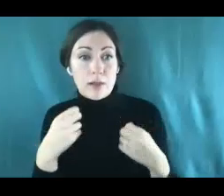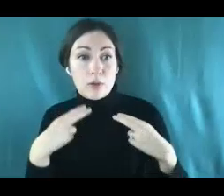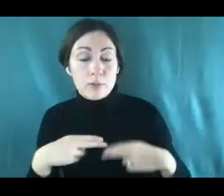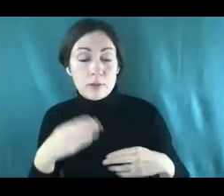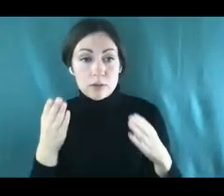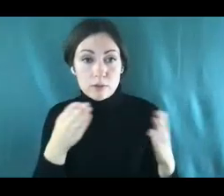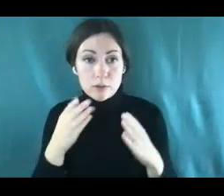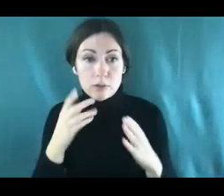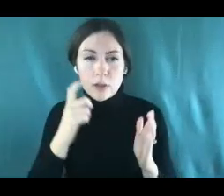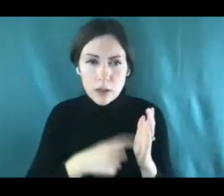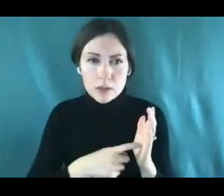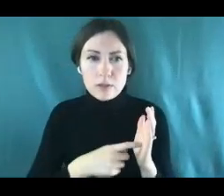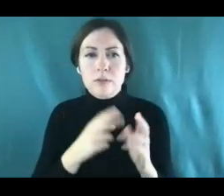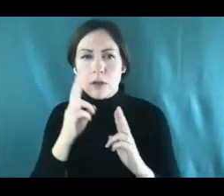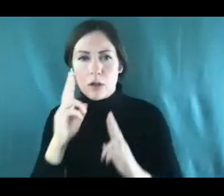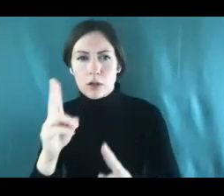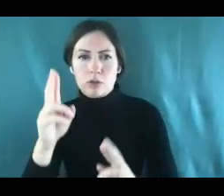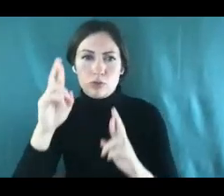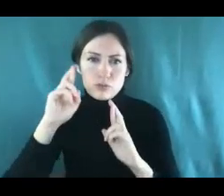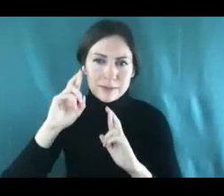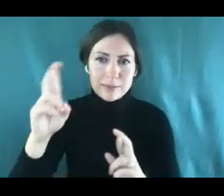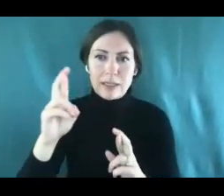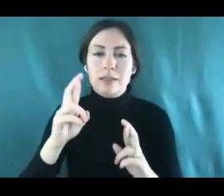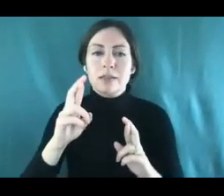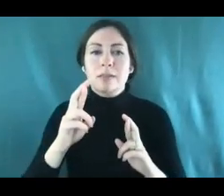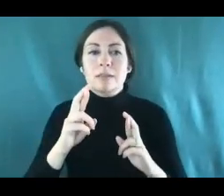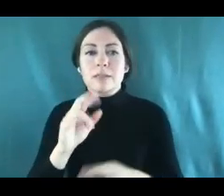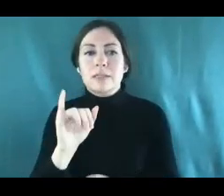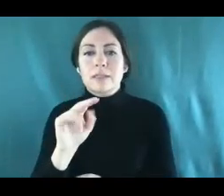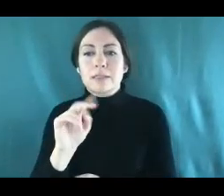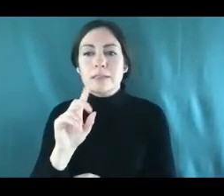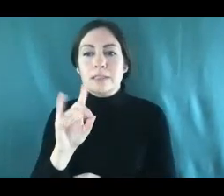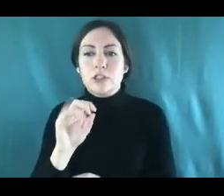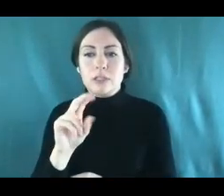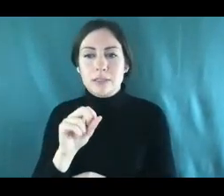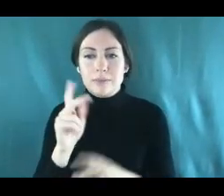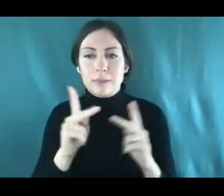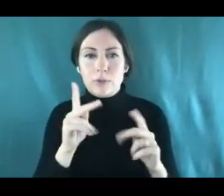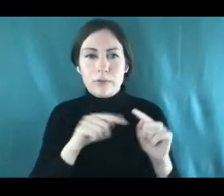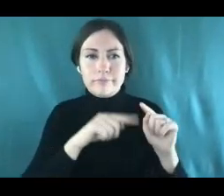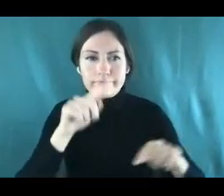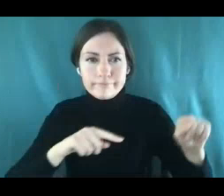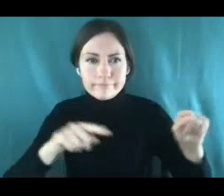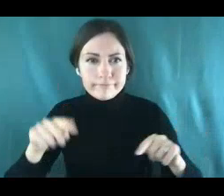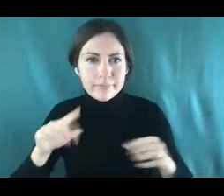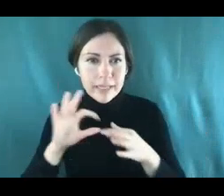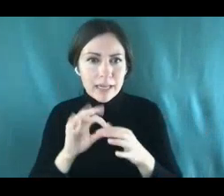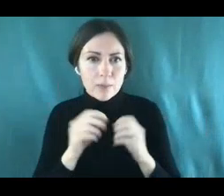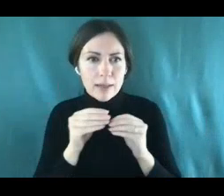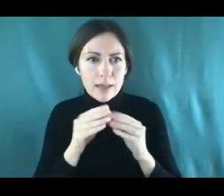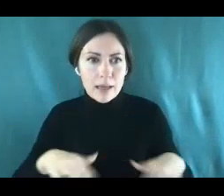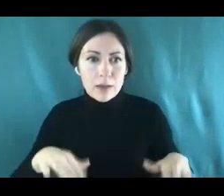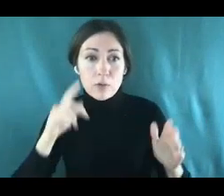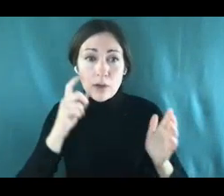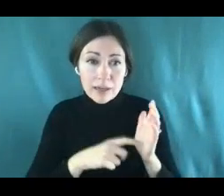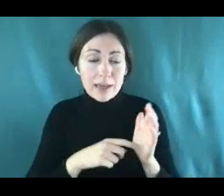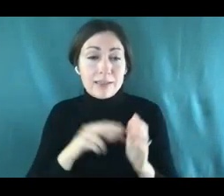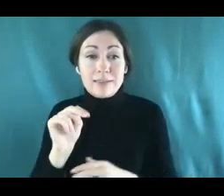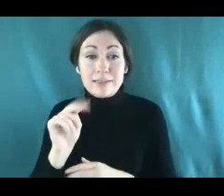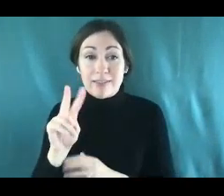acknowledges, honors, and respects the diverse indigenous peoples connected to this land and recognize the state of Nevada